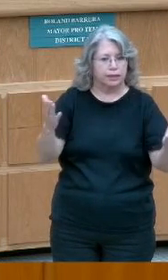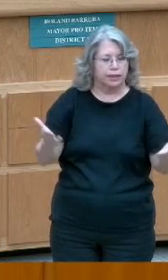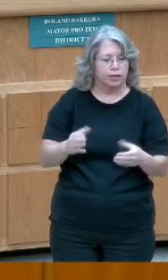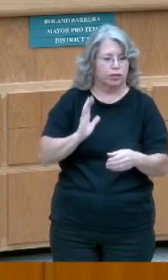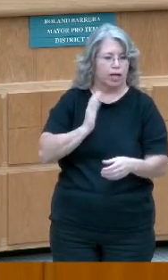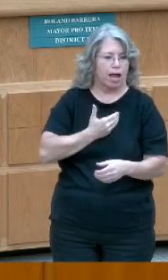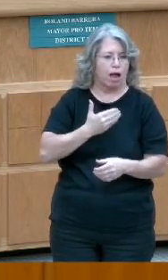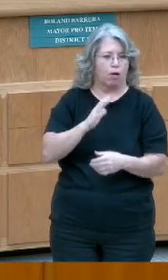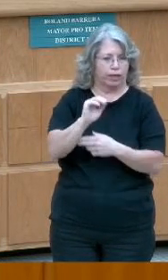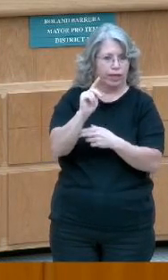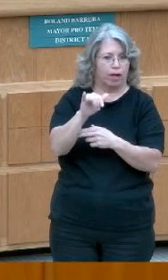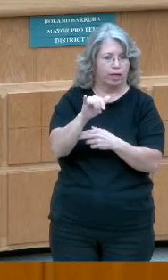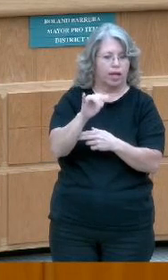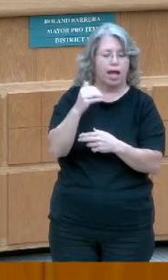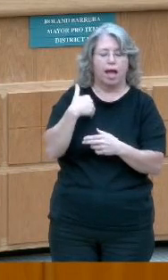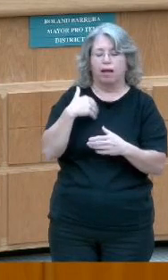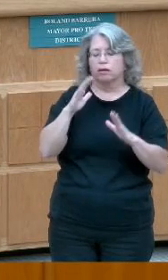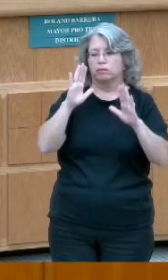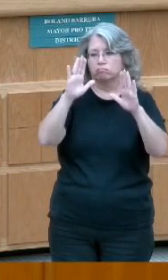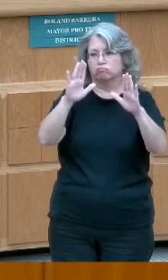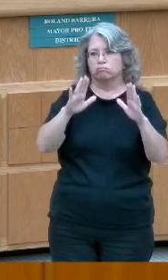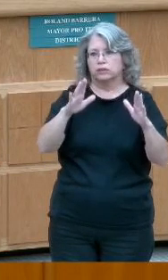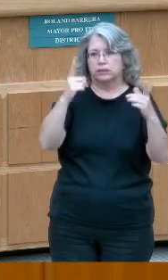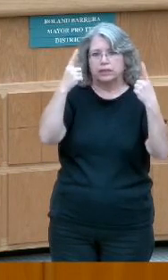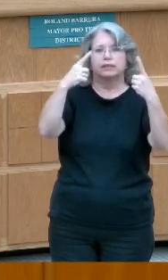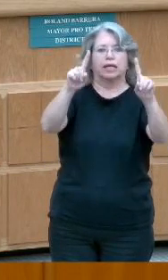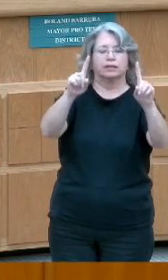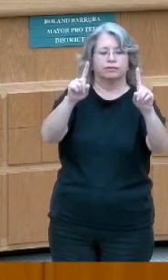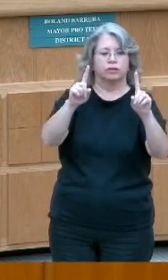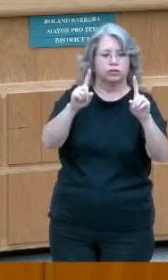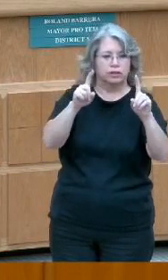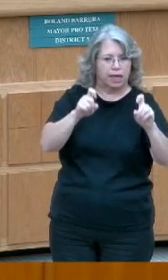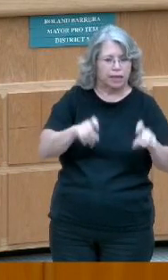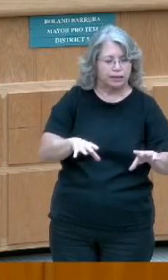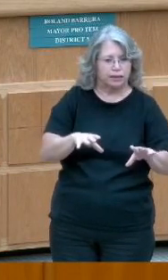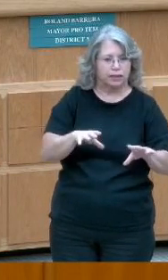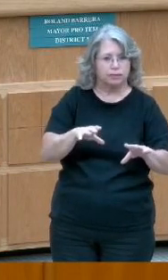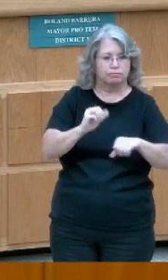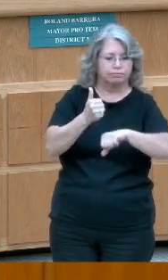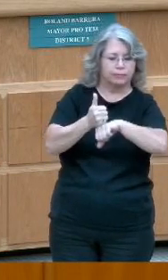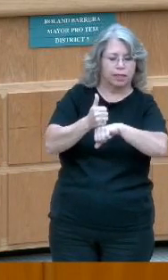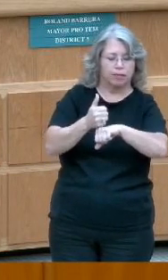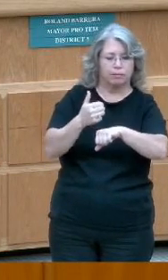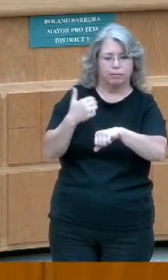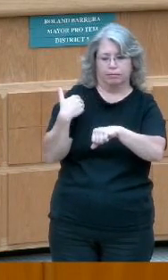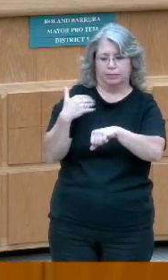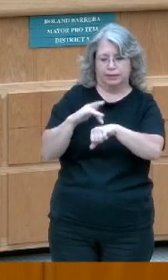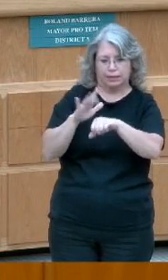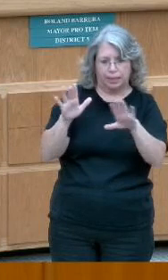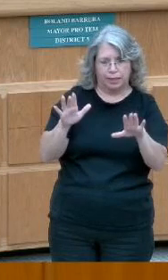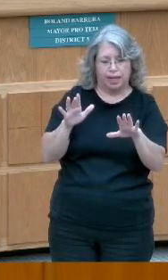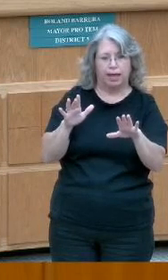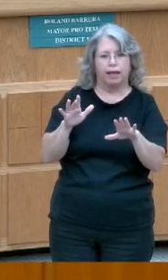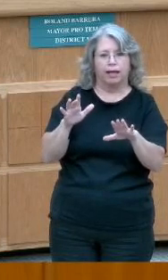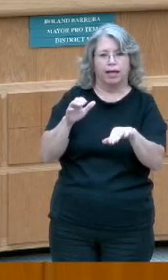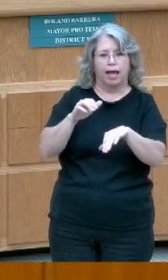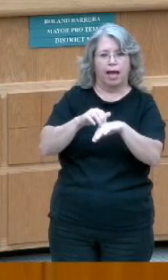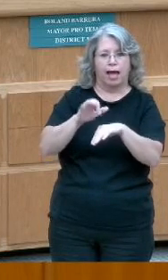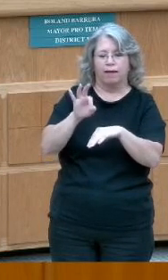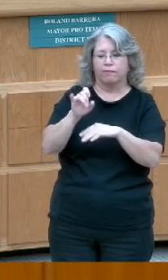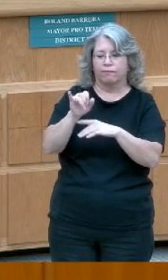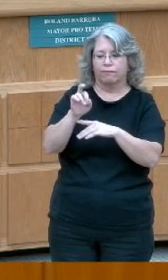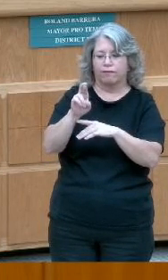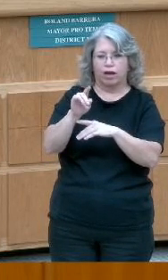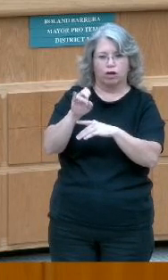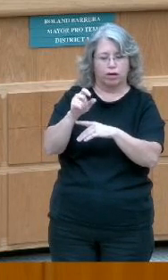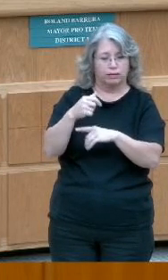had a tremendous successful testing operation on Sunday at the Richard Borchard Fairgrounds. I myself was on campus